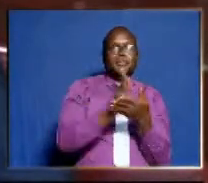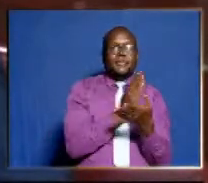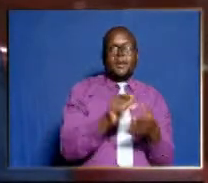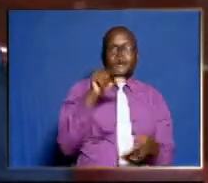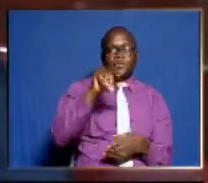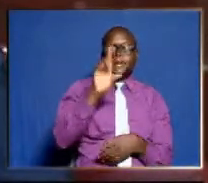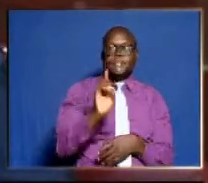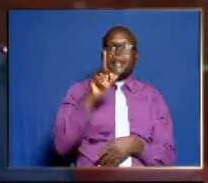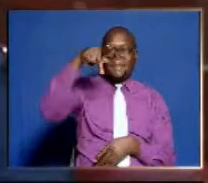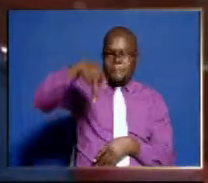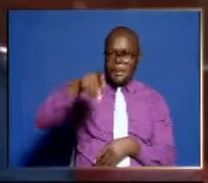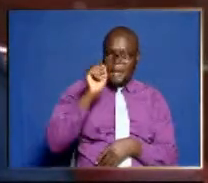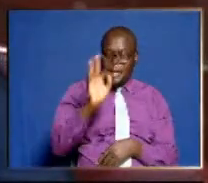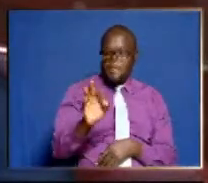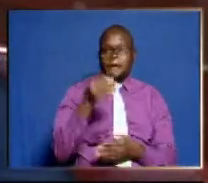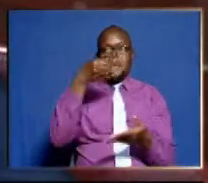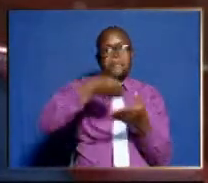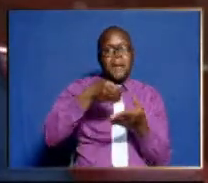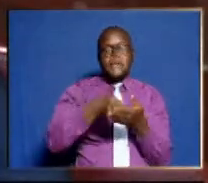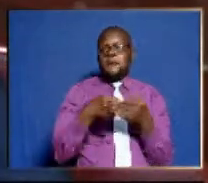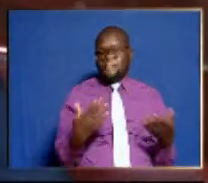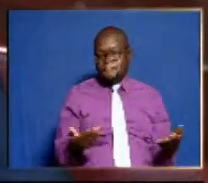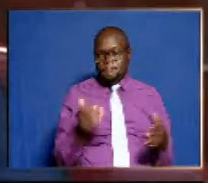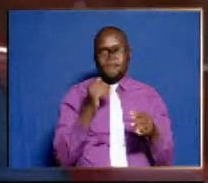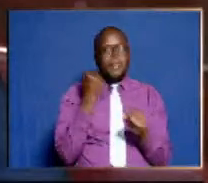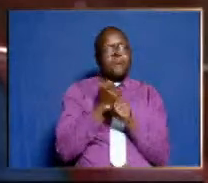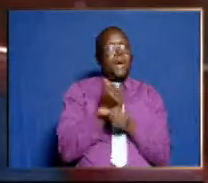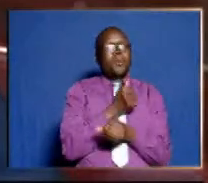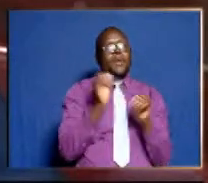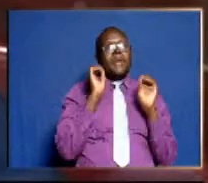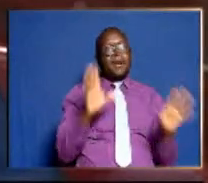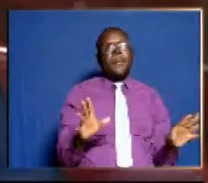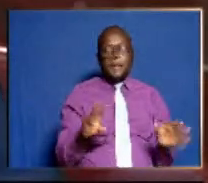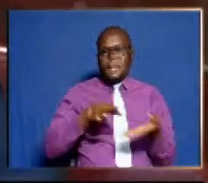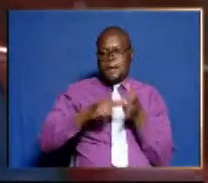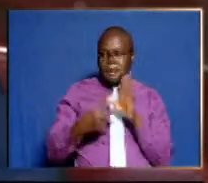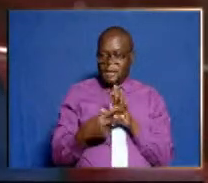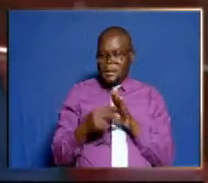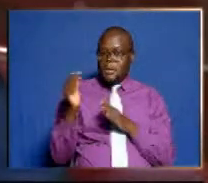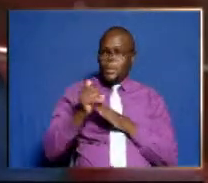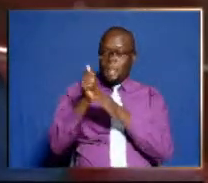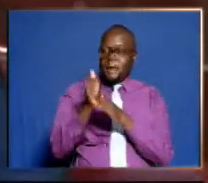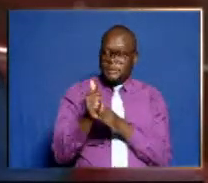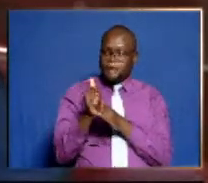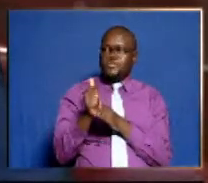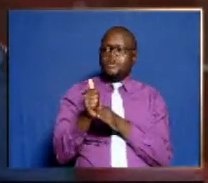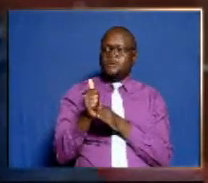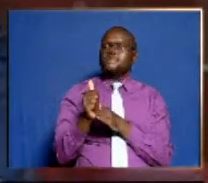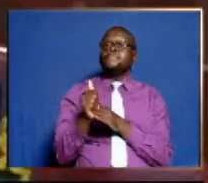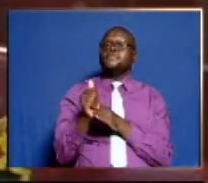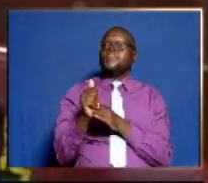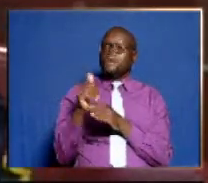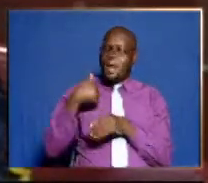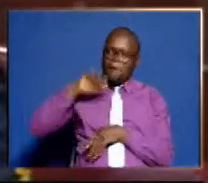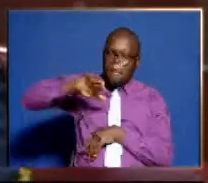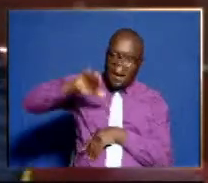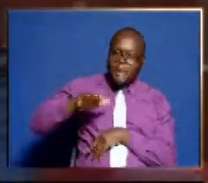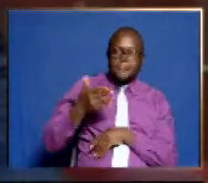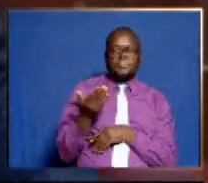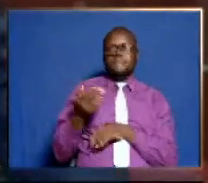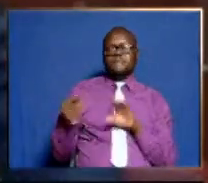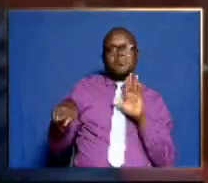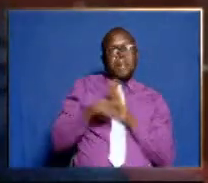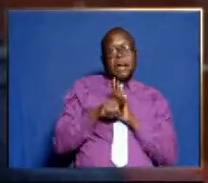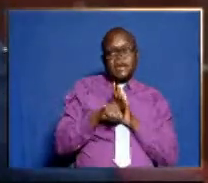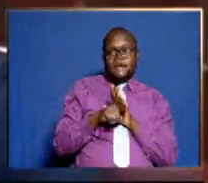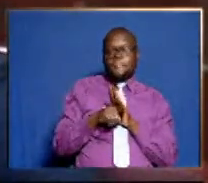GDP. If revenue underperforms, it will lead to expansion of the fiscal deficit and a likely